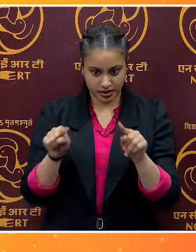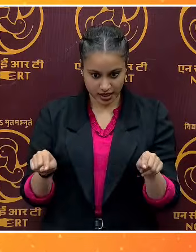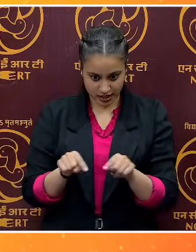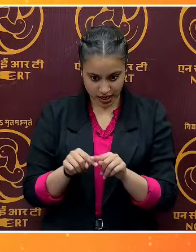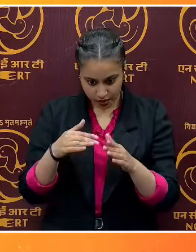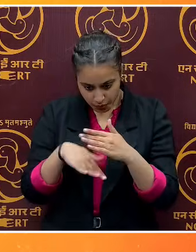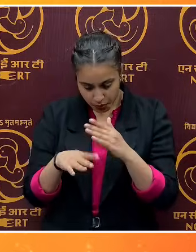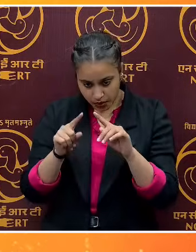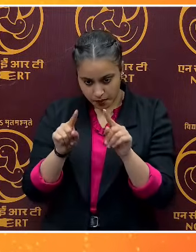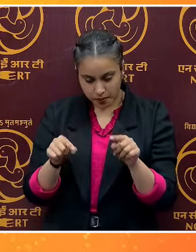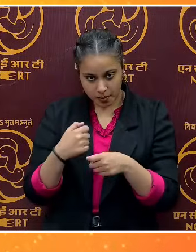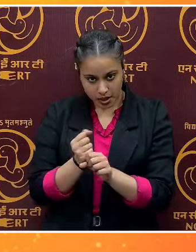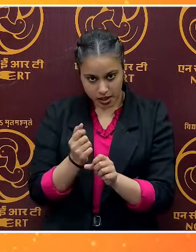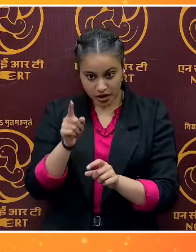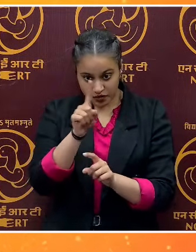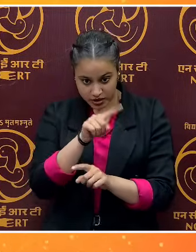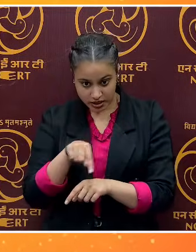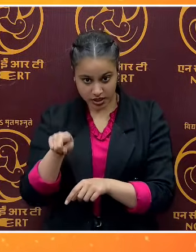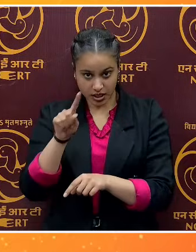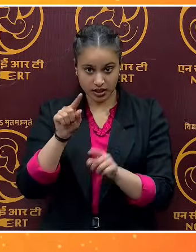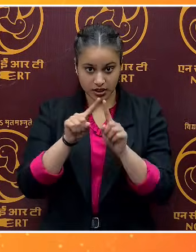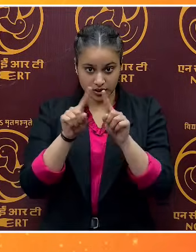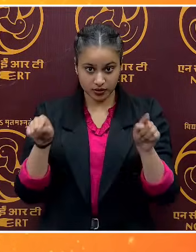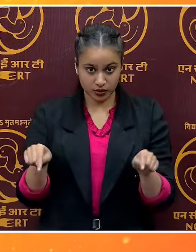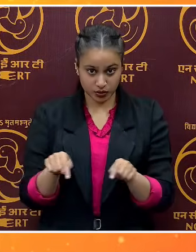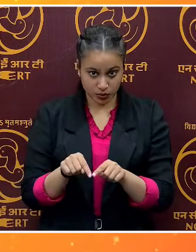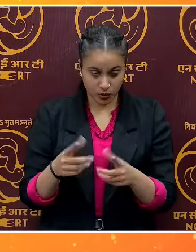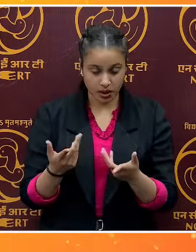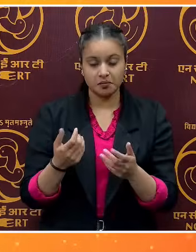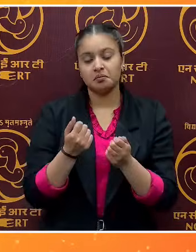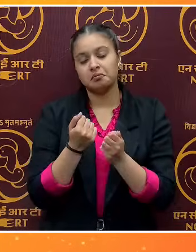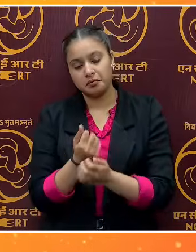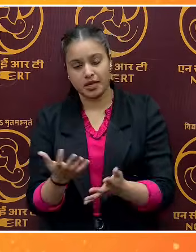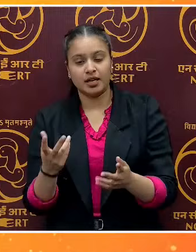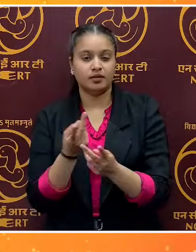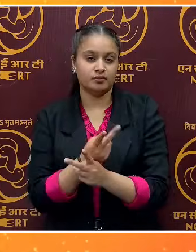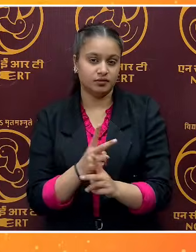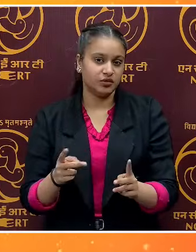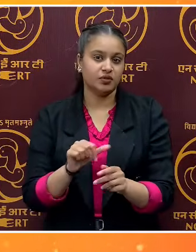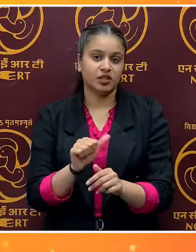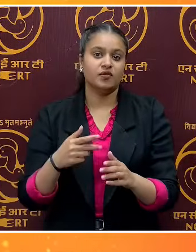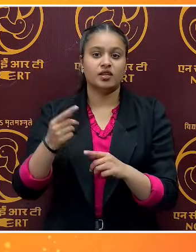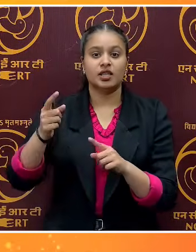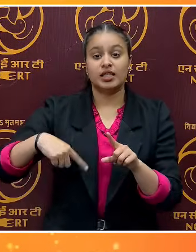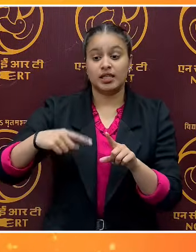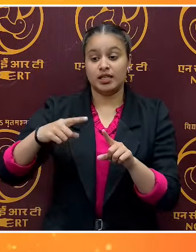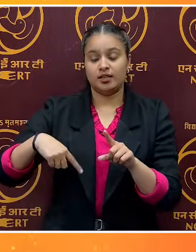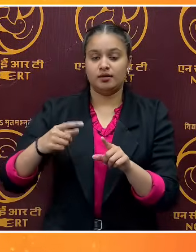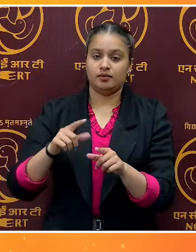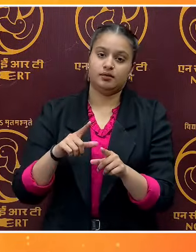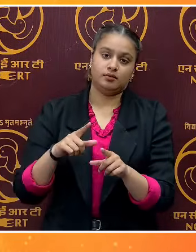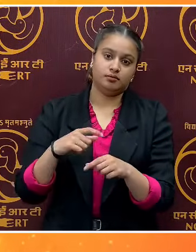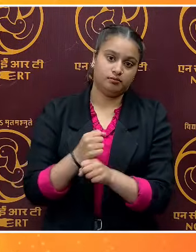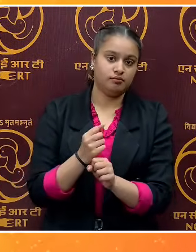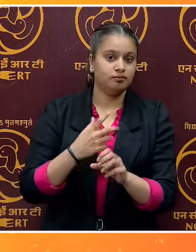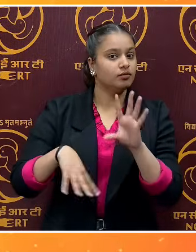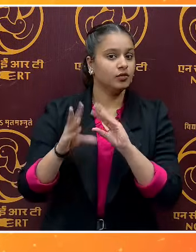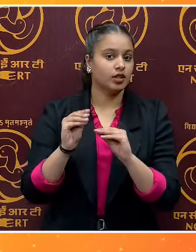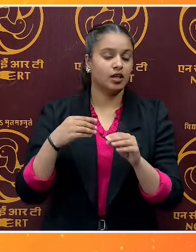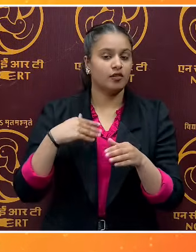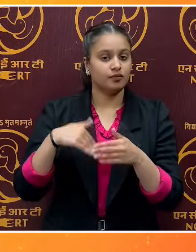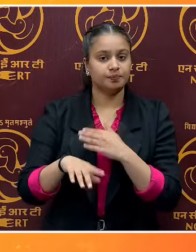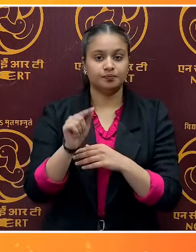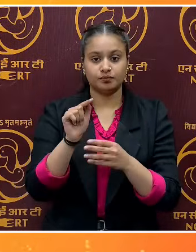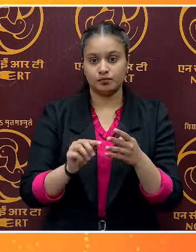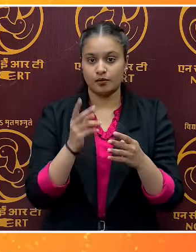how to draw a circle inside squares, and many interesting constructions. So, shall we look into the learning